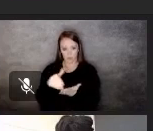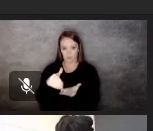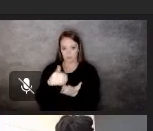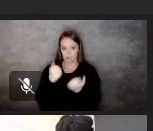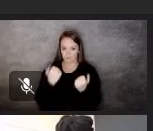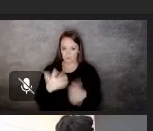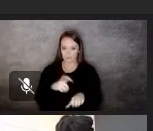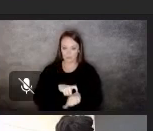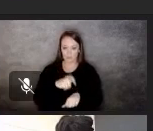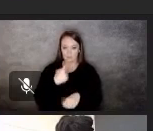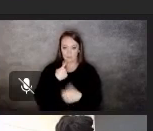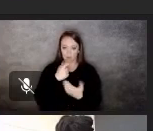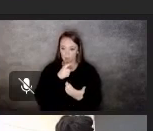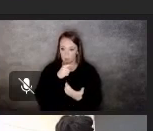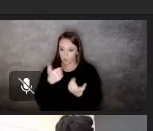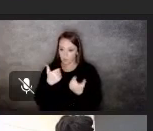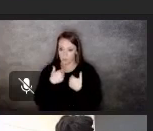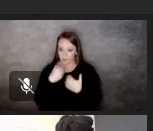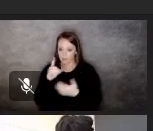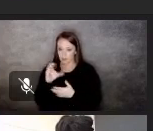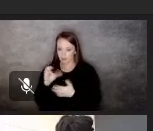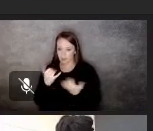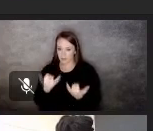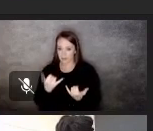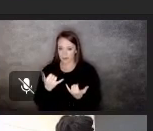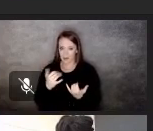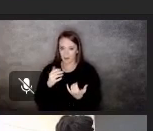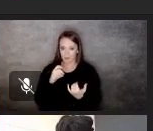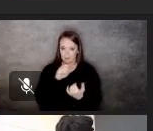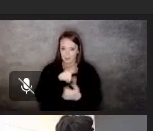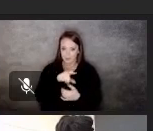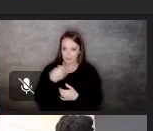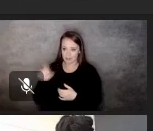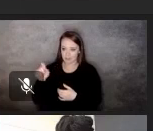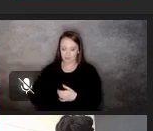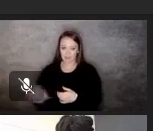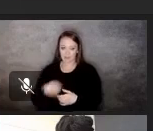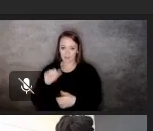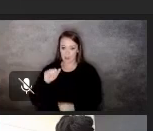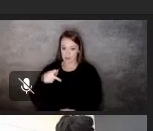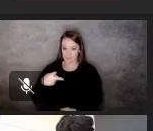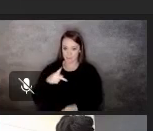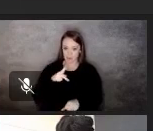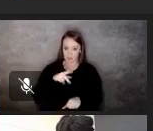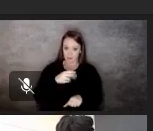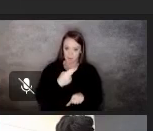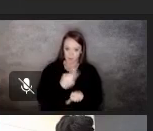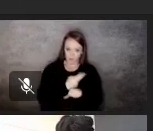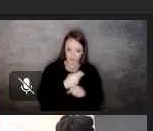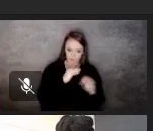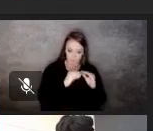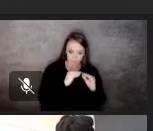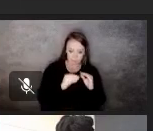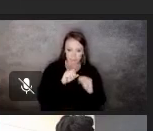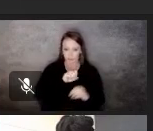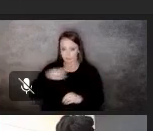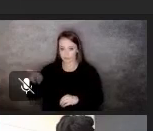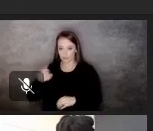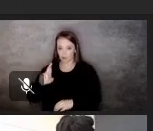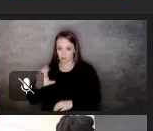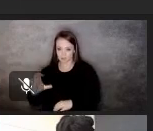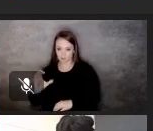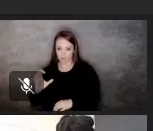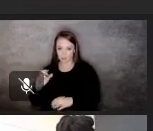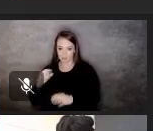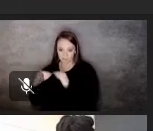document now? It's a little like ping pong. So the AP is working on it and then they shoot it over to the RC for feedback, who shoot it back and they would